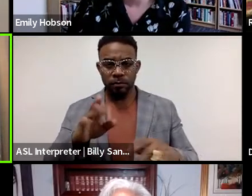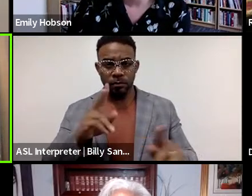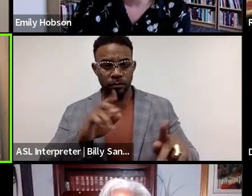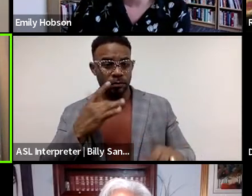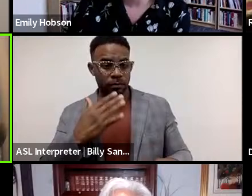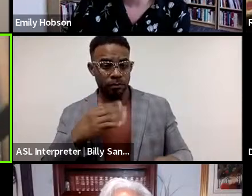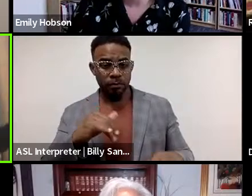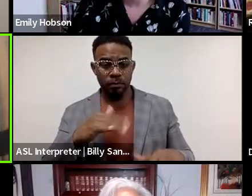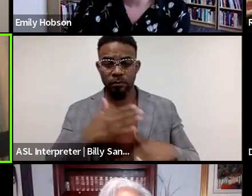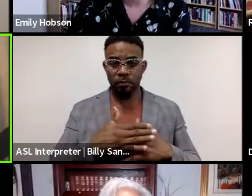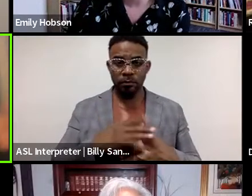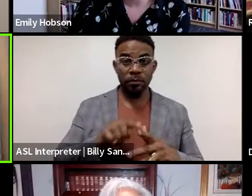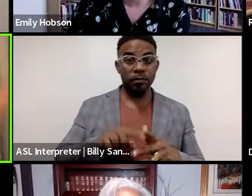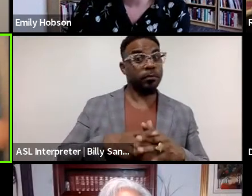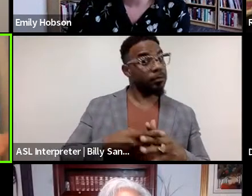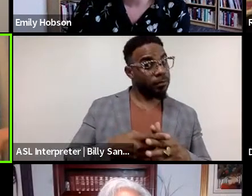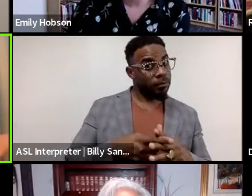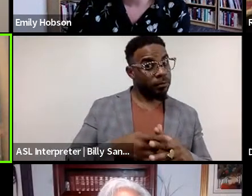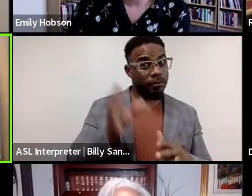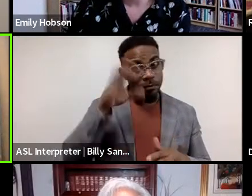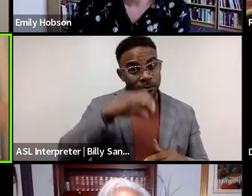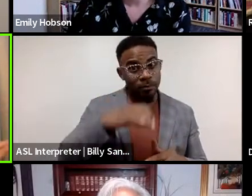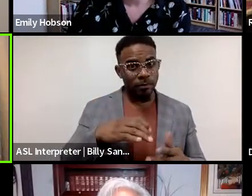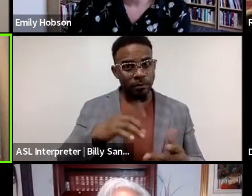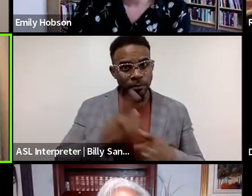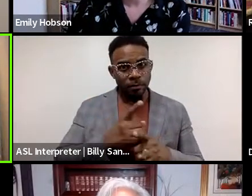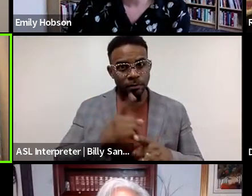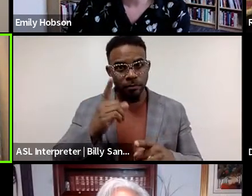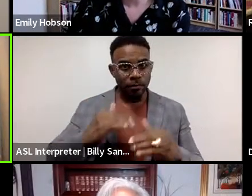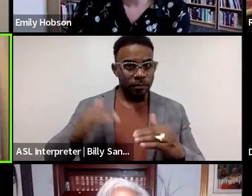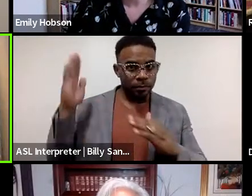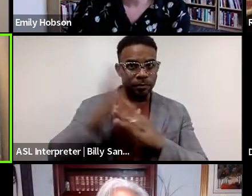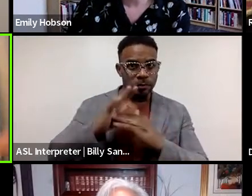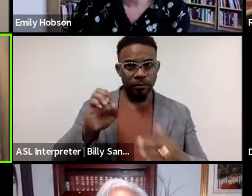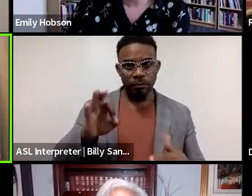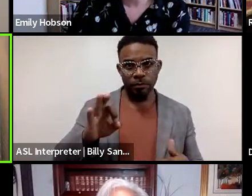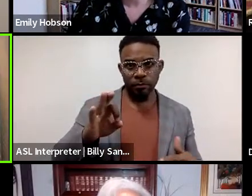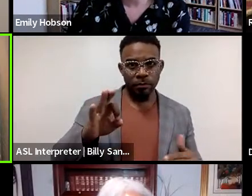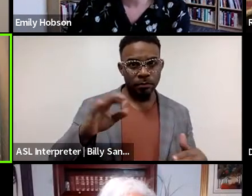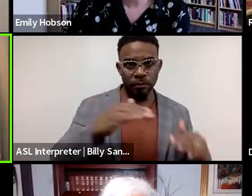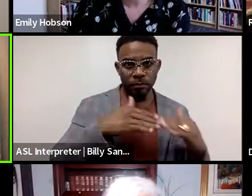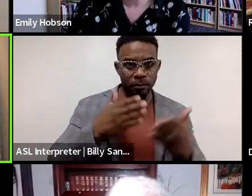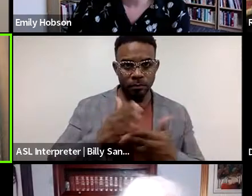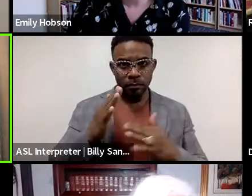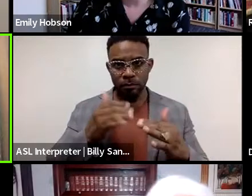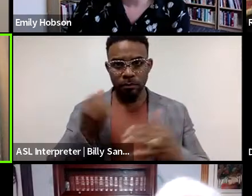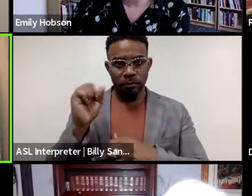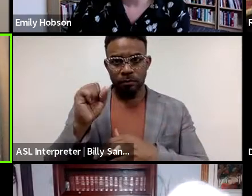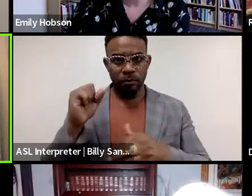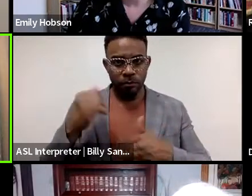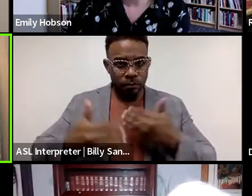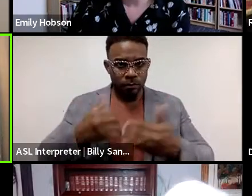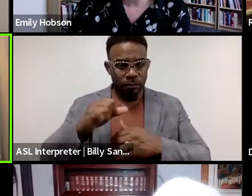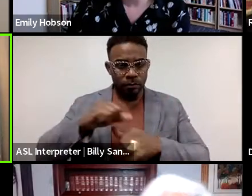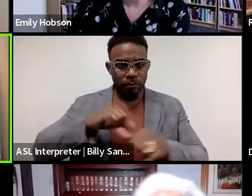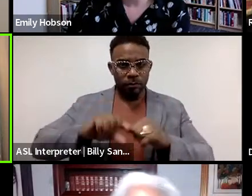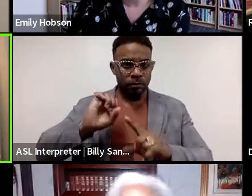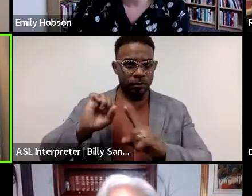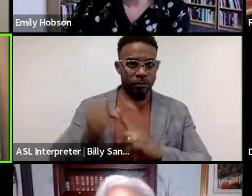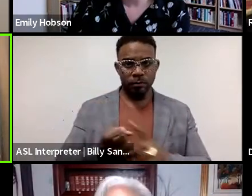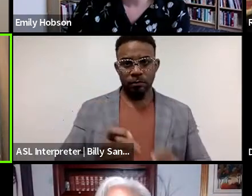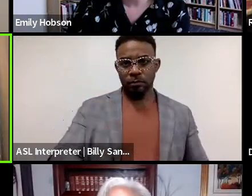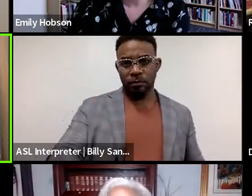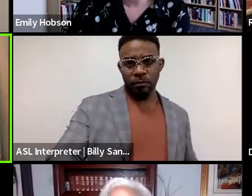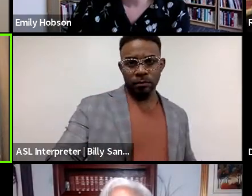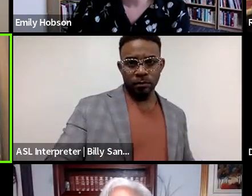of color in this country that begins, ironically, right at the height of the civil rights revolution and progressive social change. And